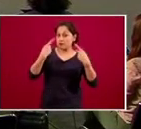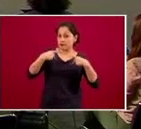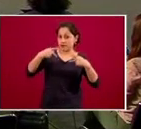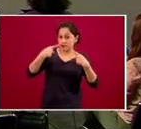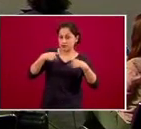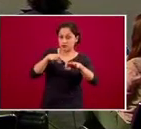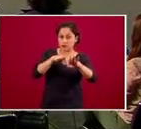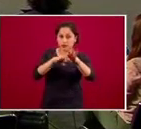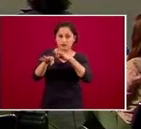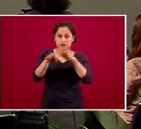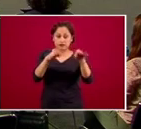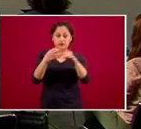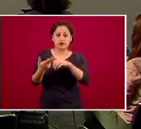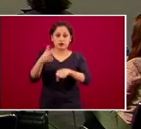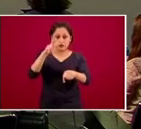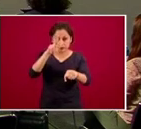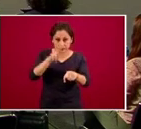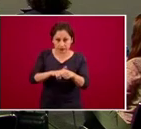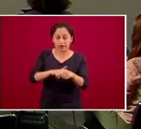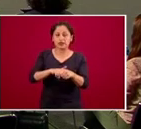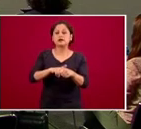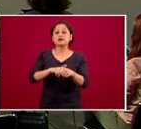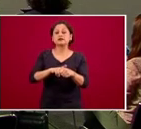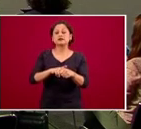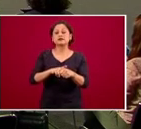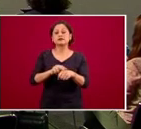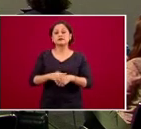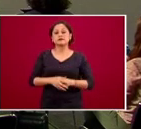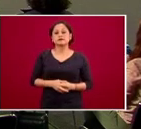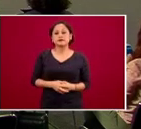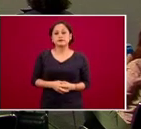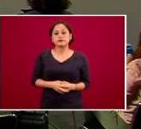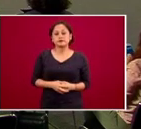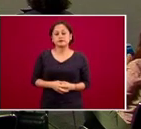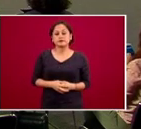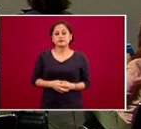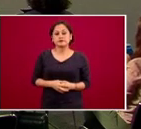The health personnel and the first responders